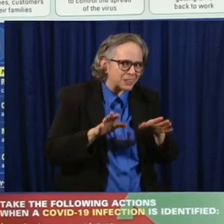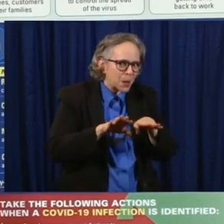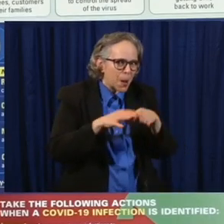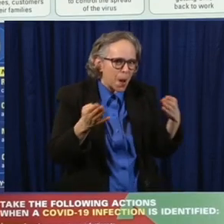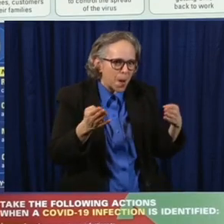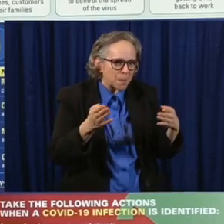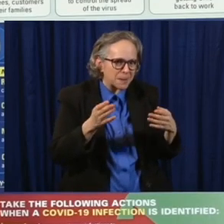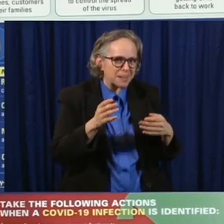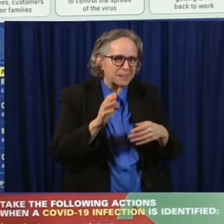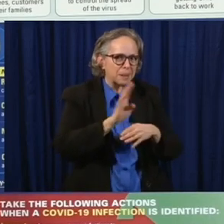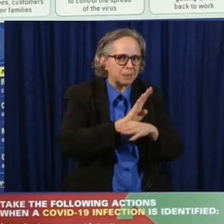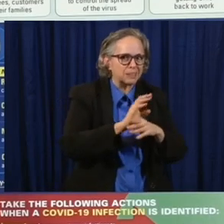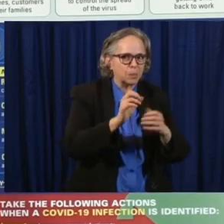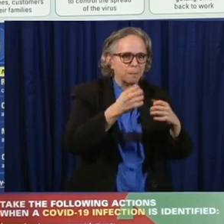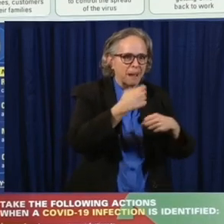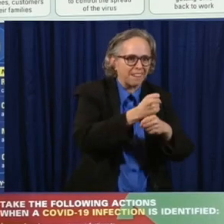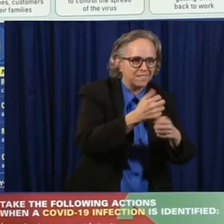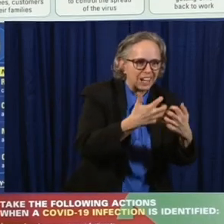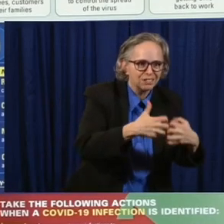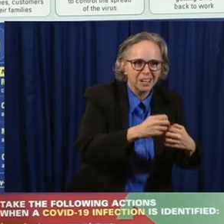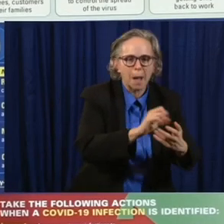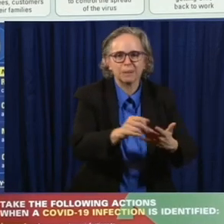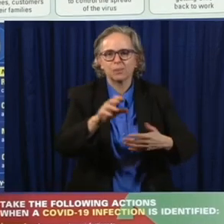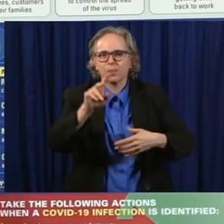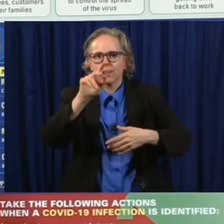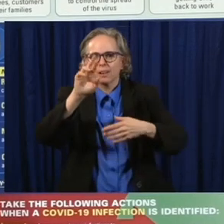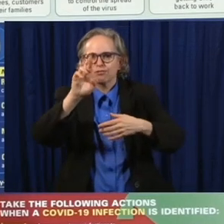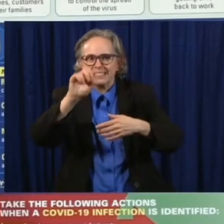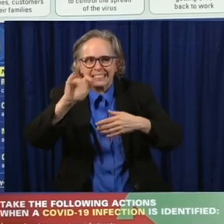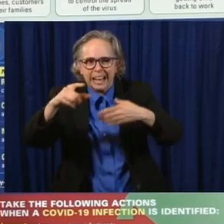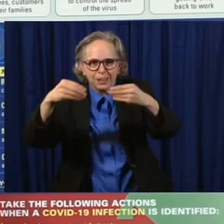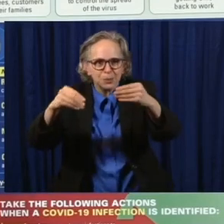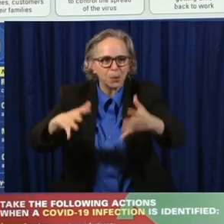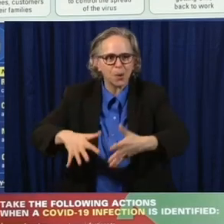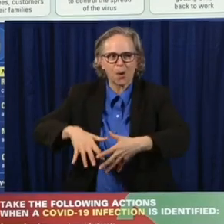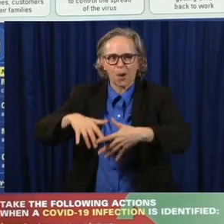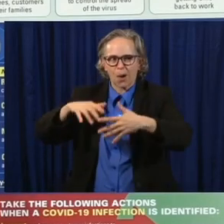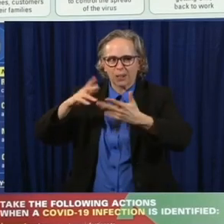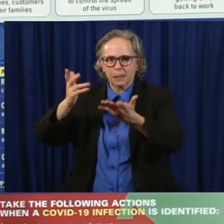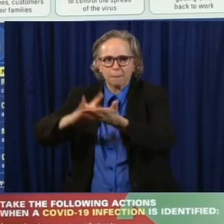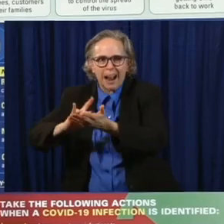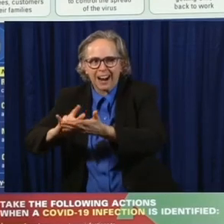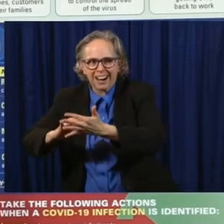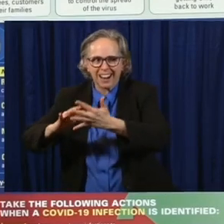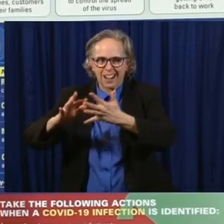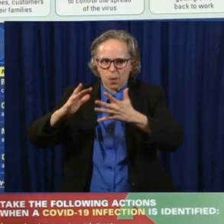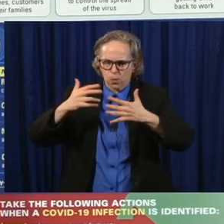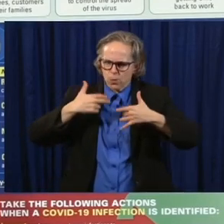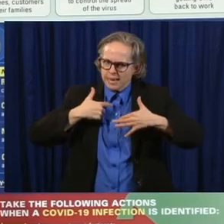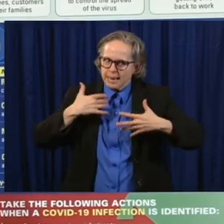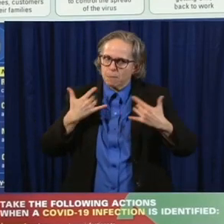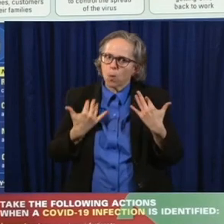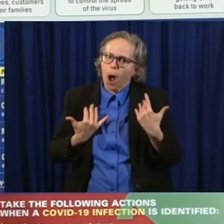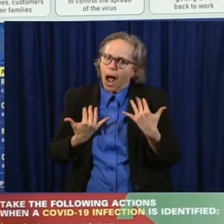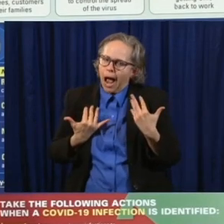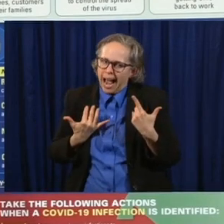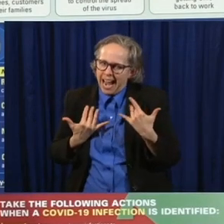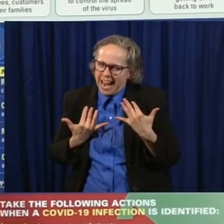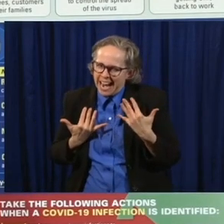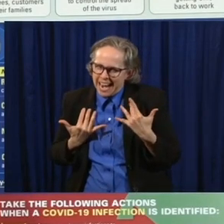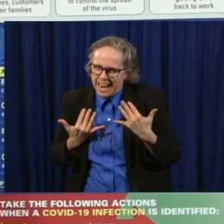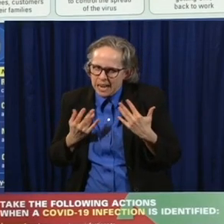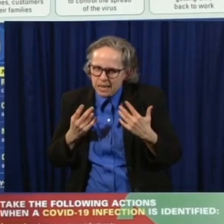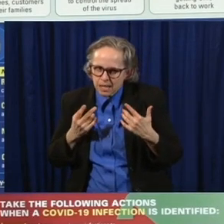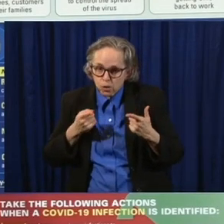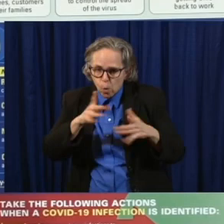with office, with the medical side. These are things that we've been waiting to do. Because of what you have done, we are now in